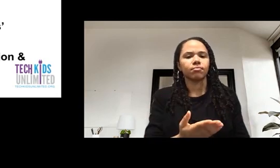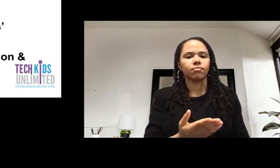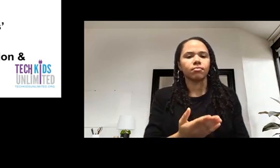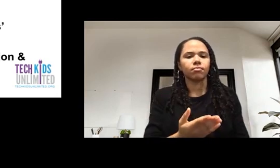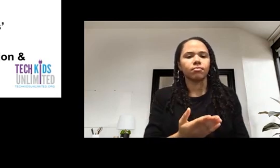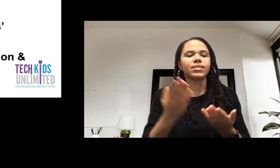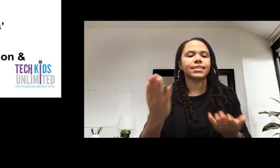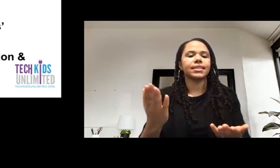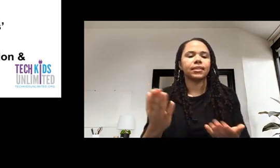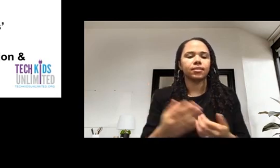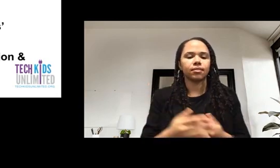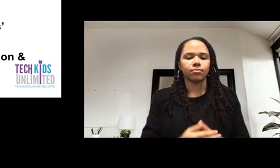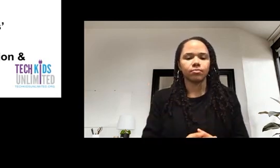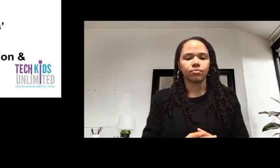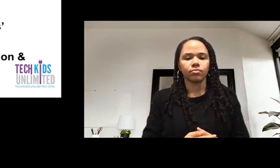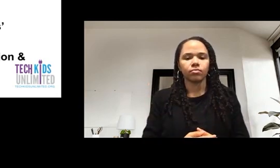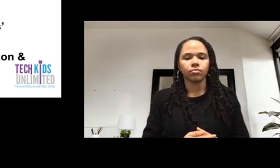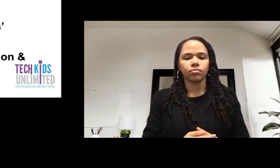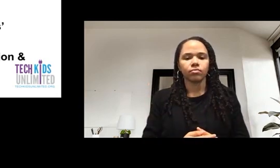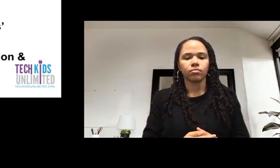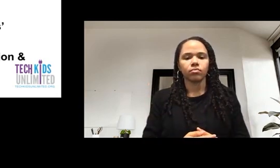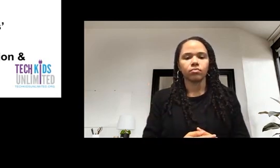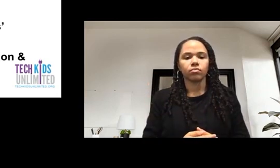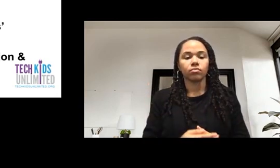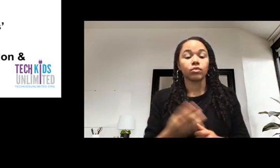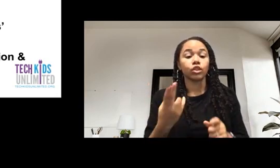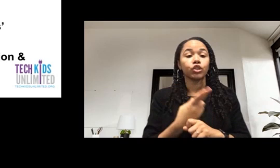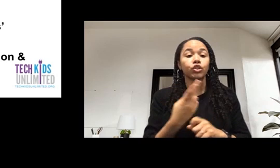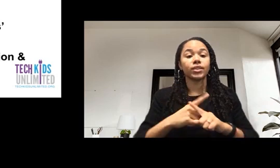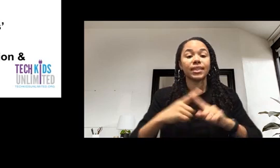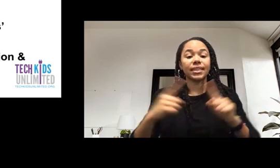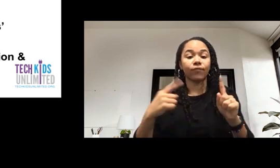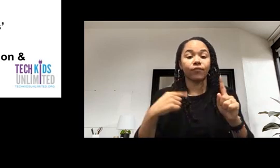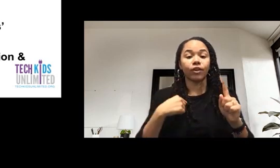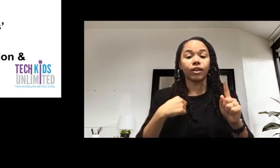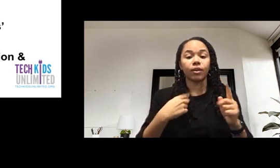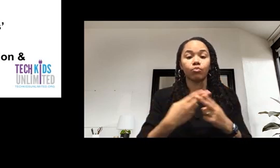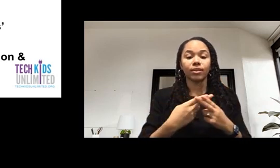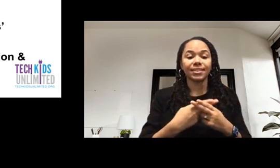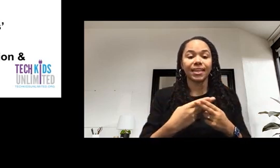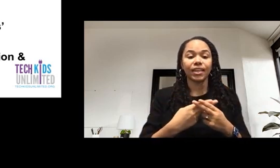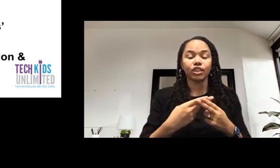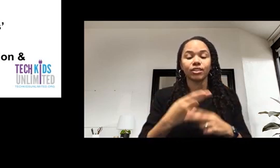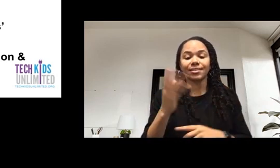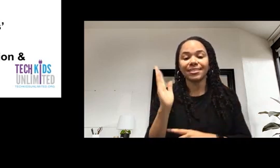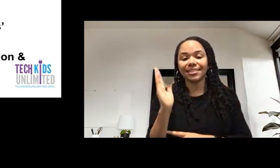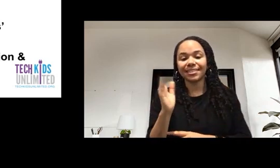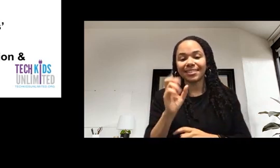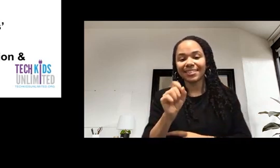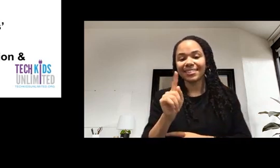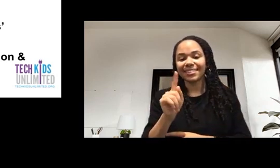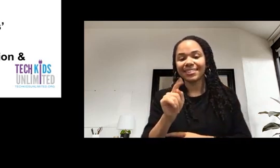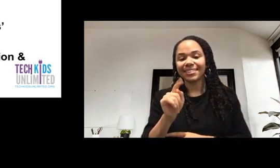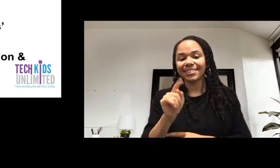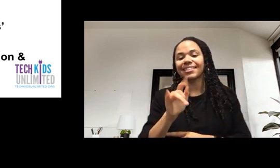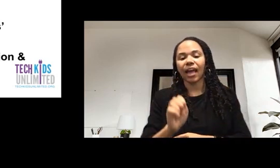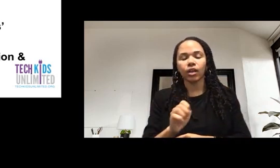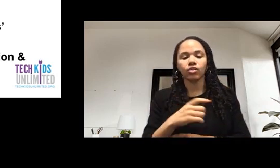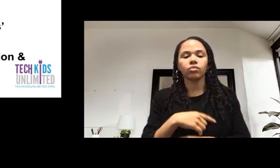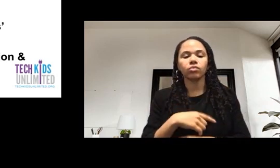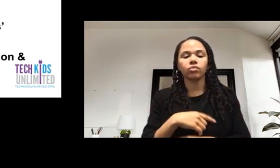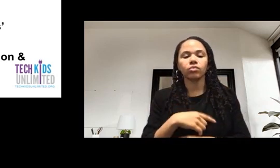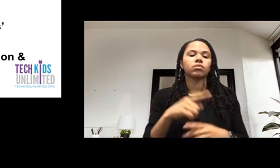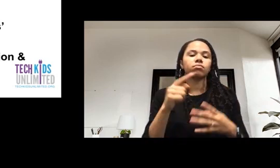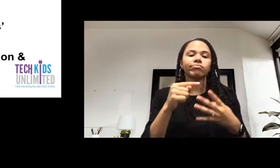what. Using different presentation styles, visual, auditory, hands-on.